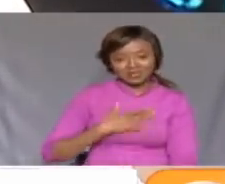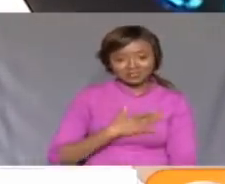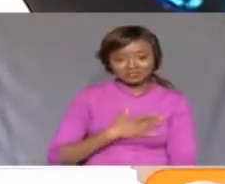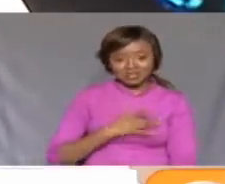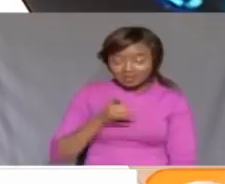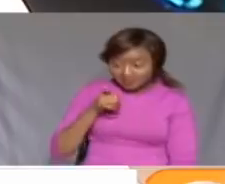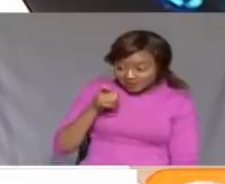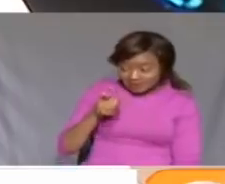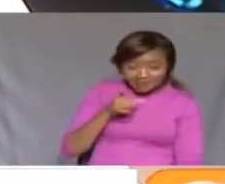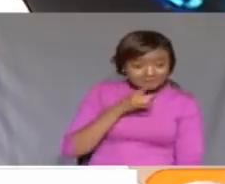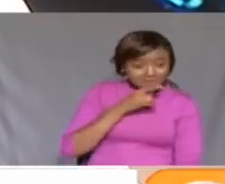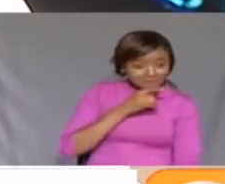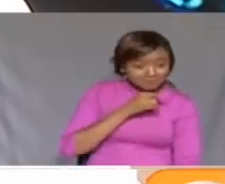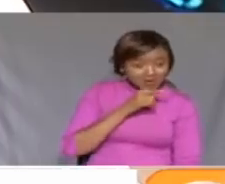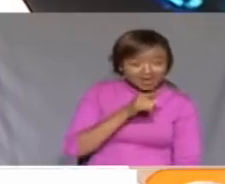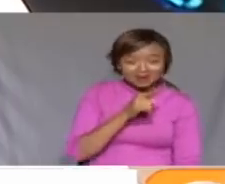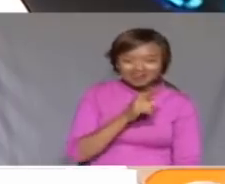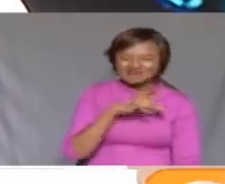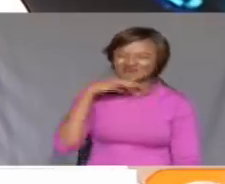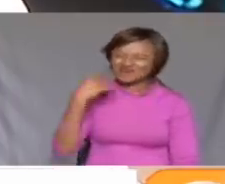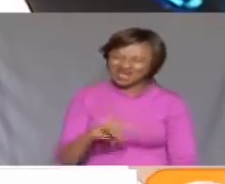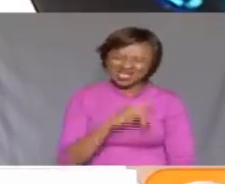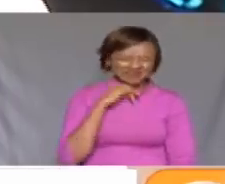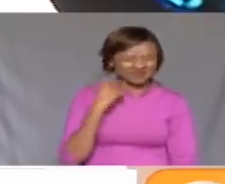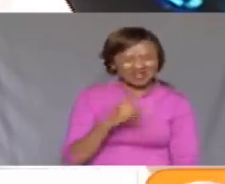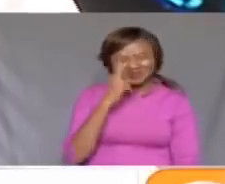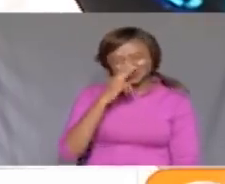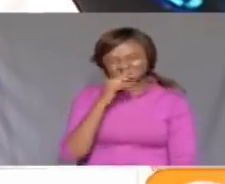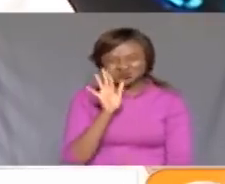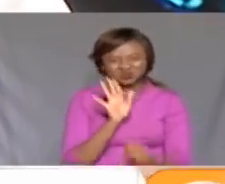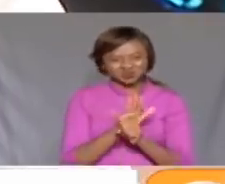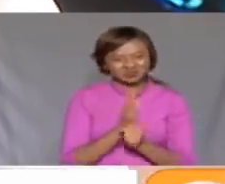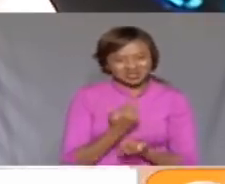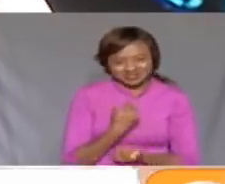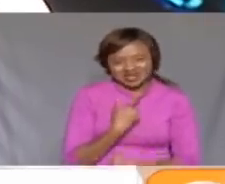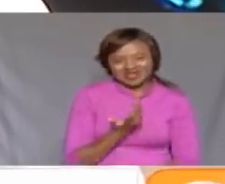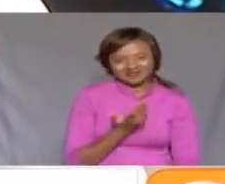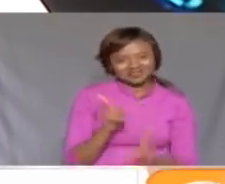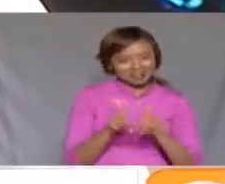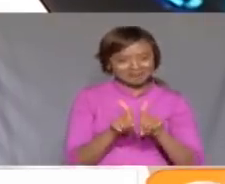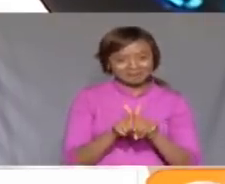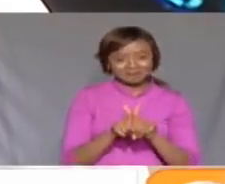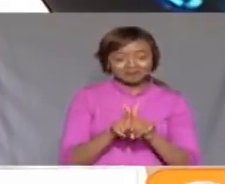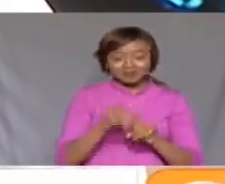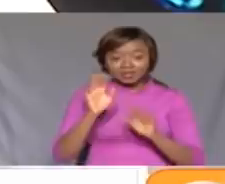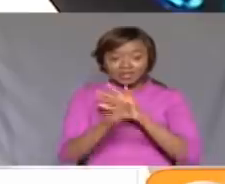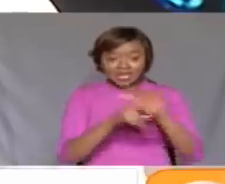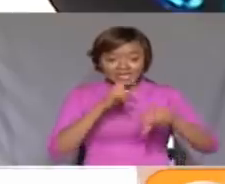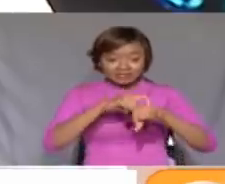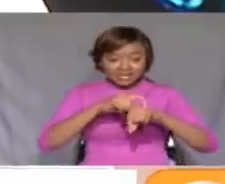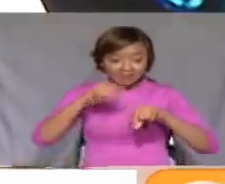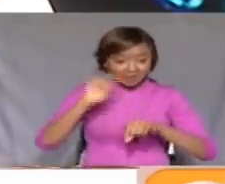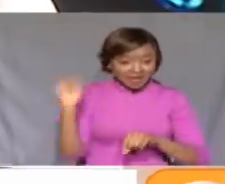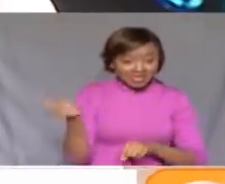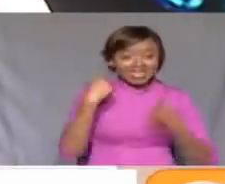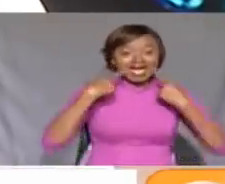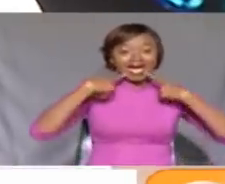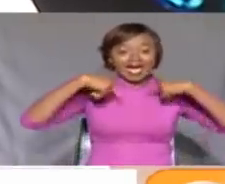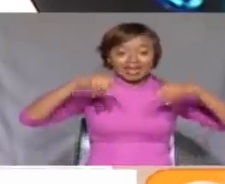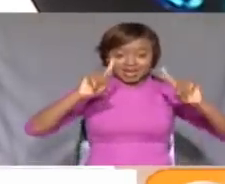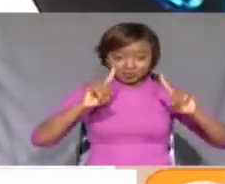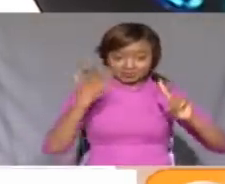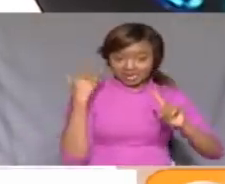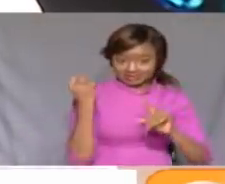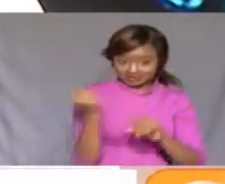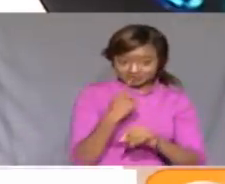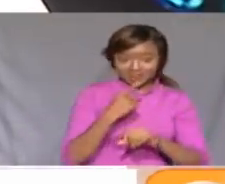Johnson Barasa was humorous. When the first COVID-related death happened in Kenya last